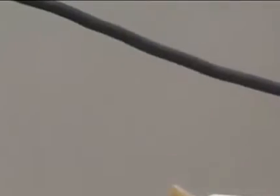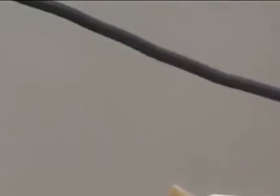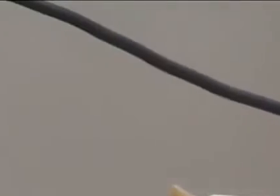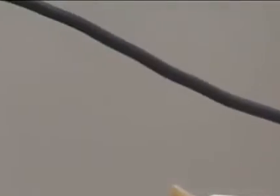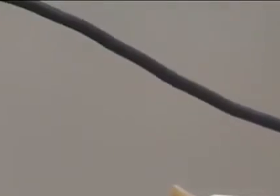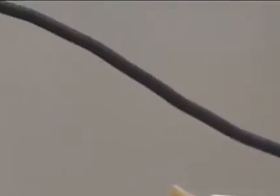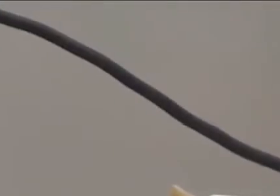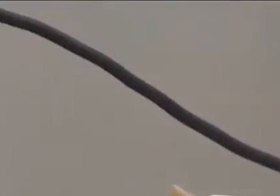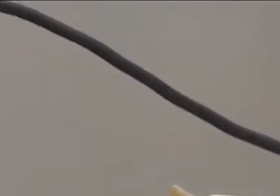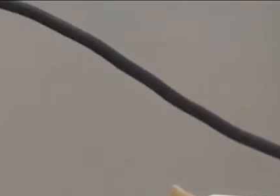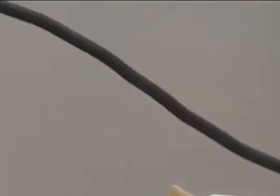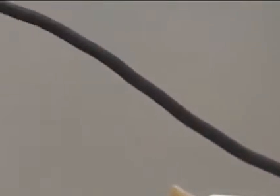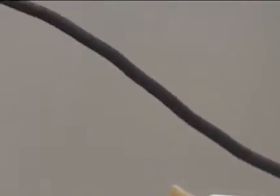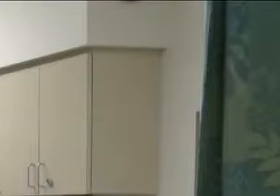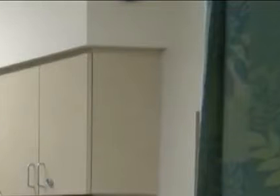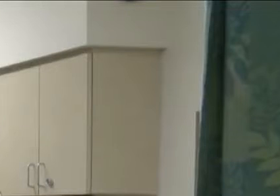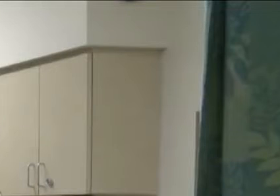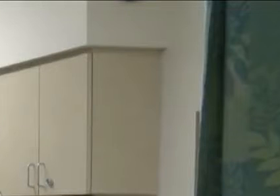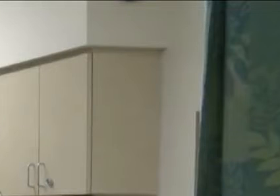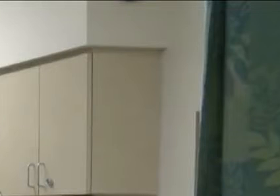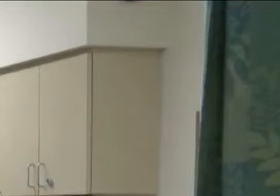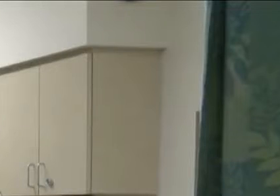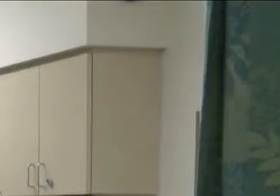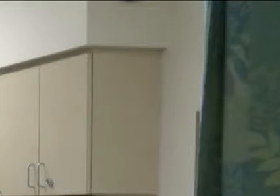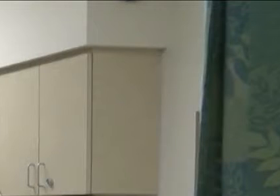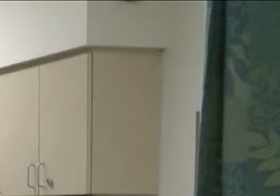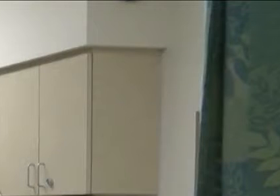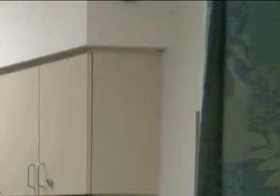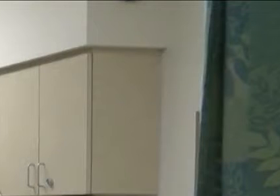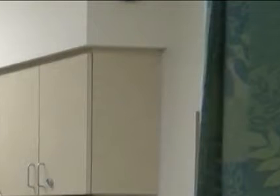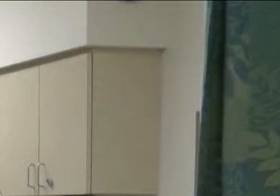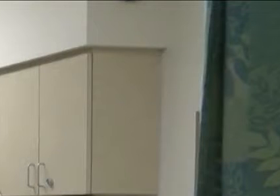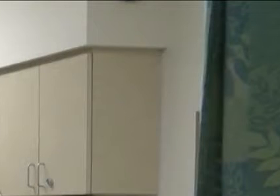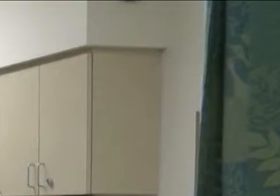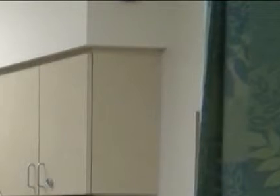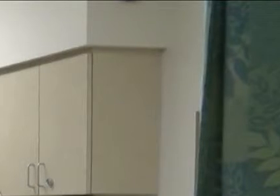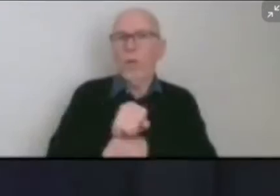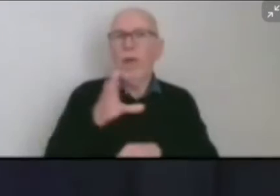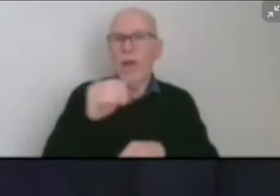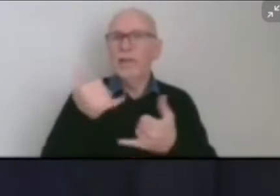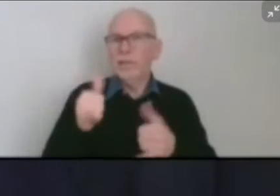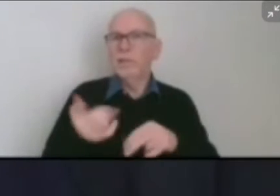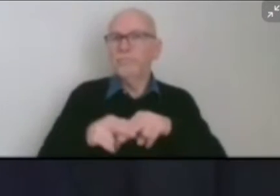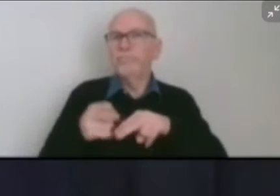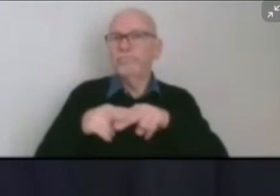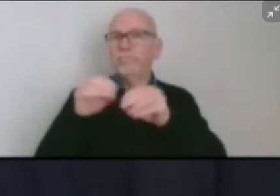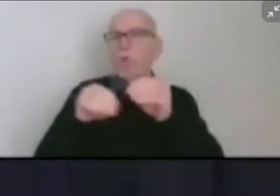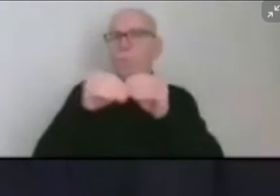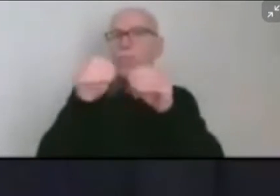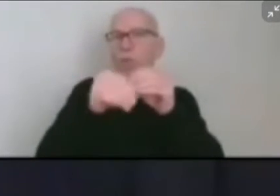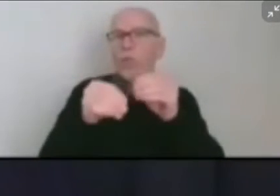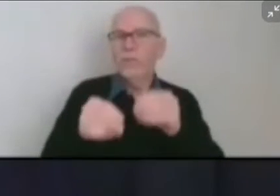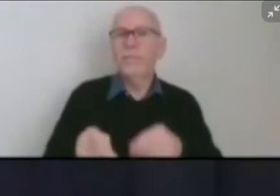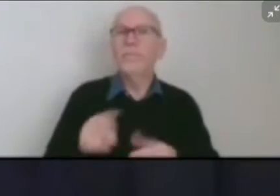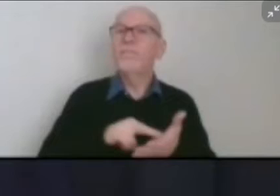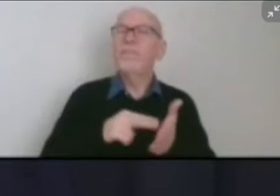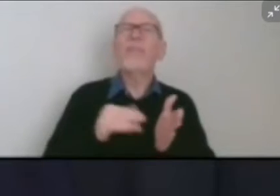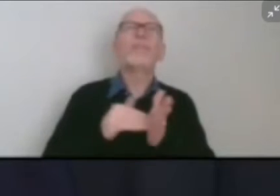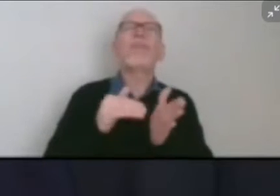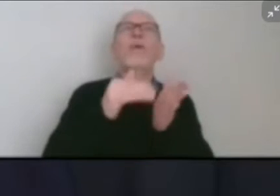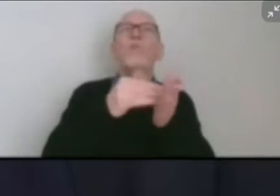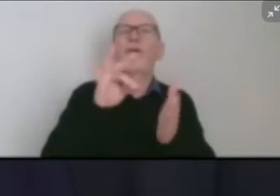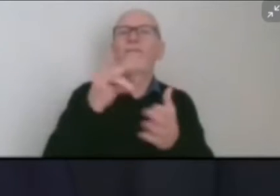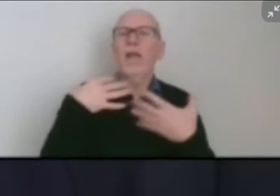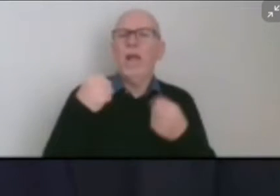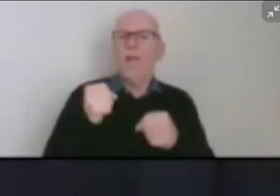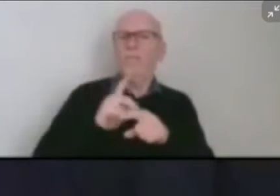and counting Hoosier frontline healthcare workers have registered to be vaccinated. That represents thousands of healthcare professionals who